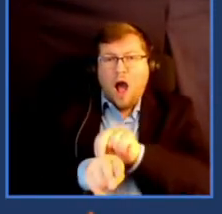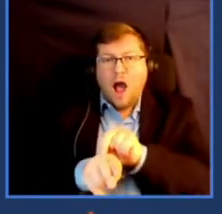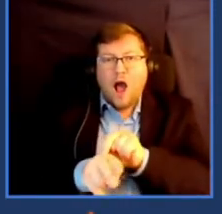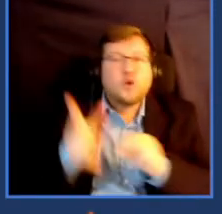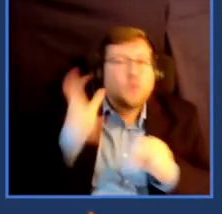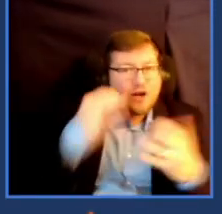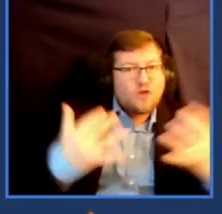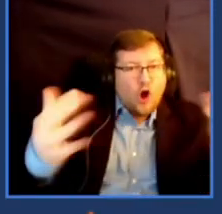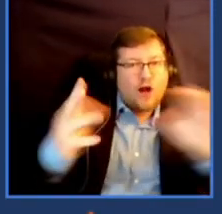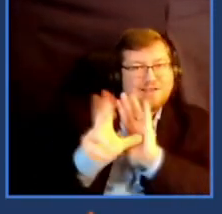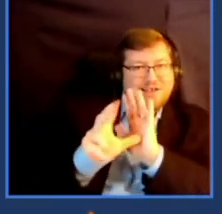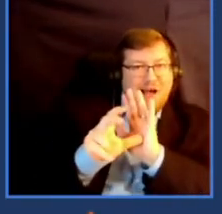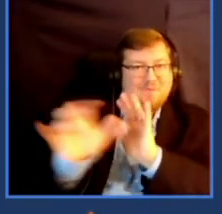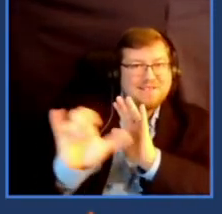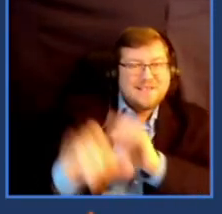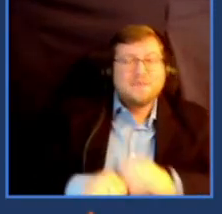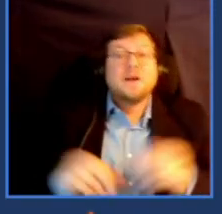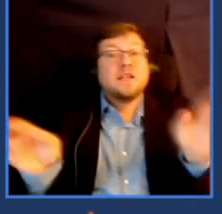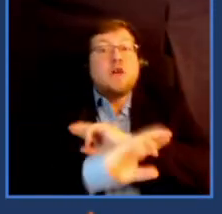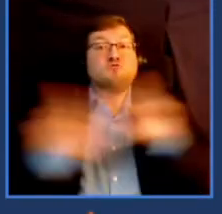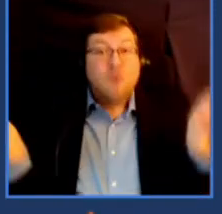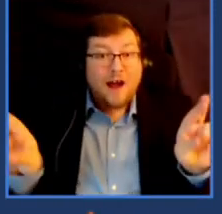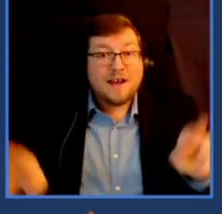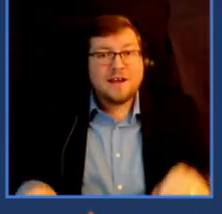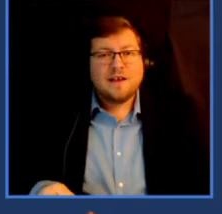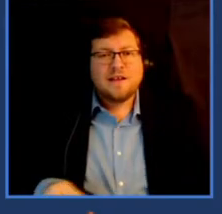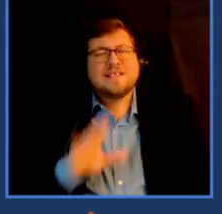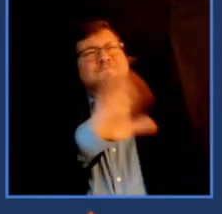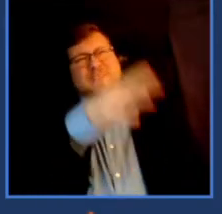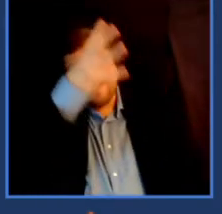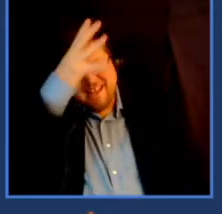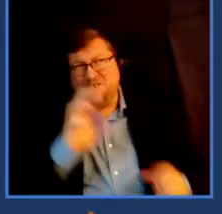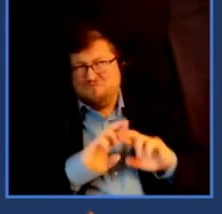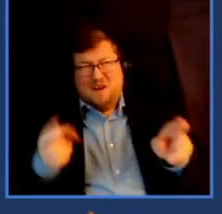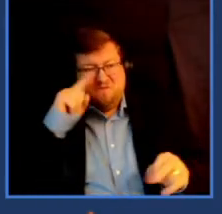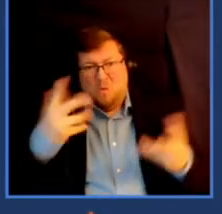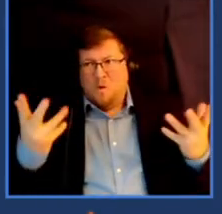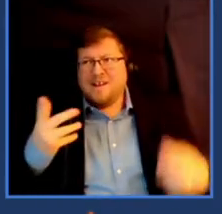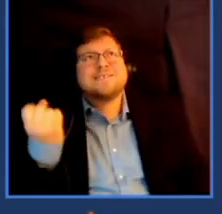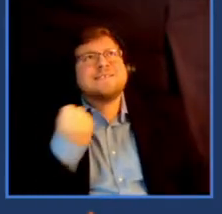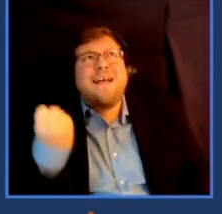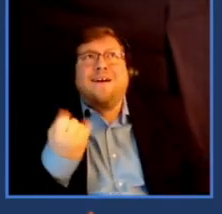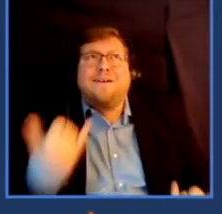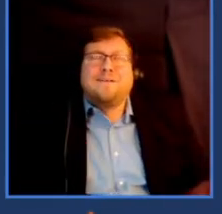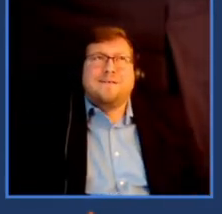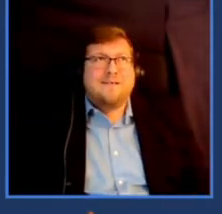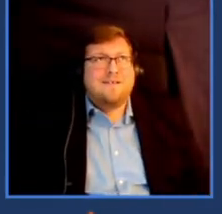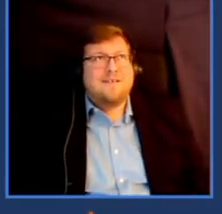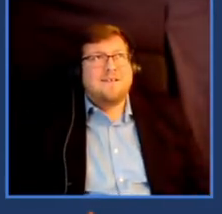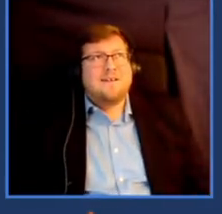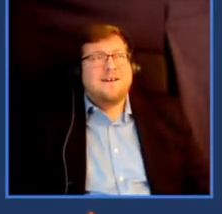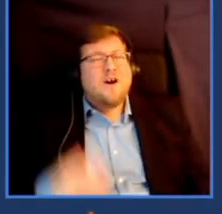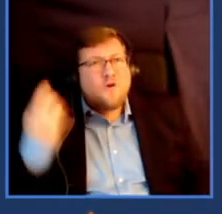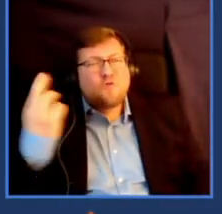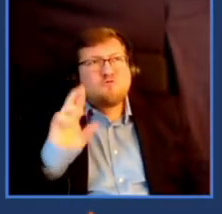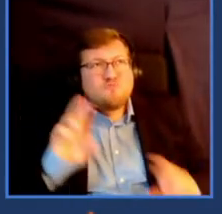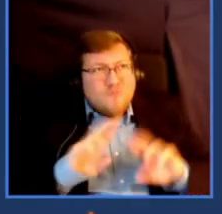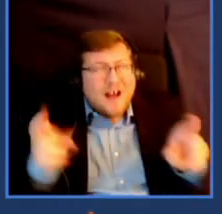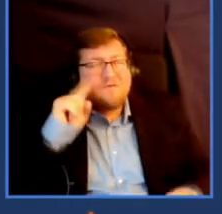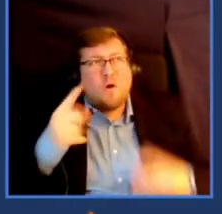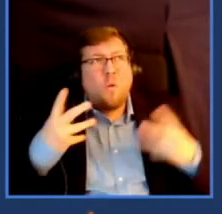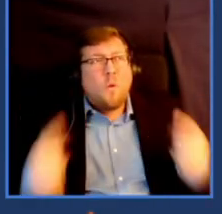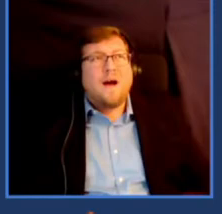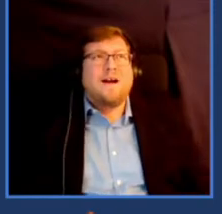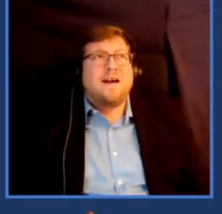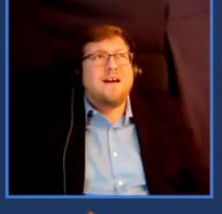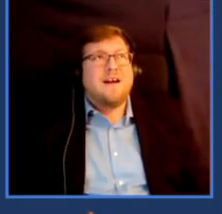ready. And I said, Dad, what do you mean get ready? It's Saturday. Get ready for what? He said, I